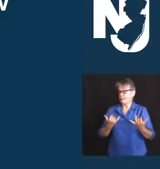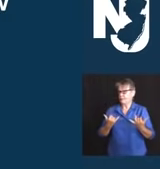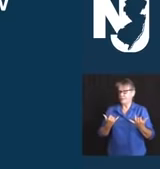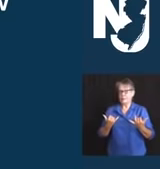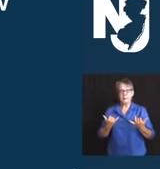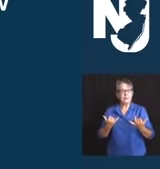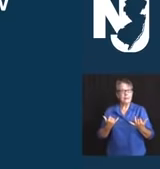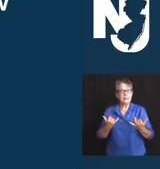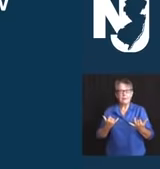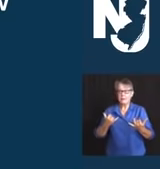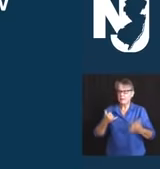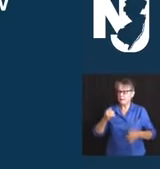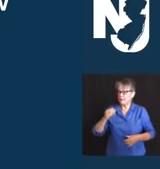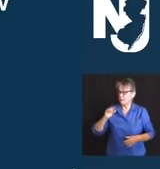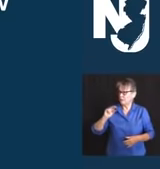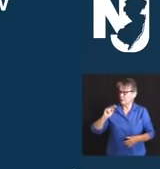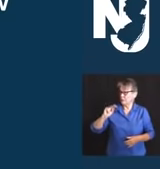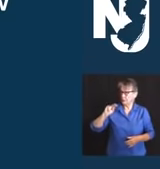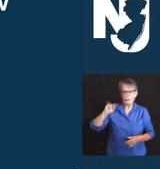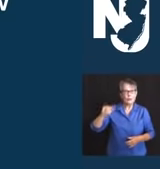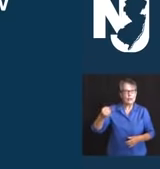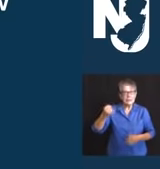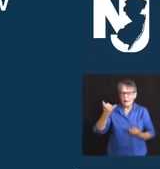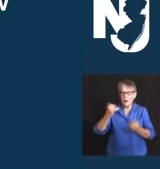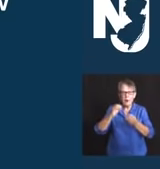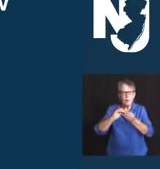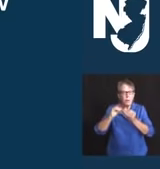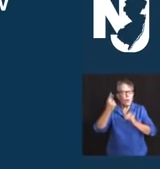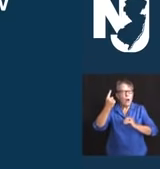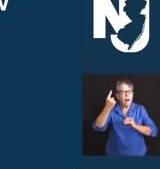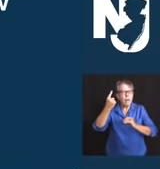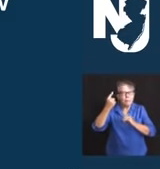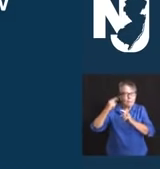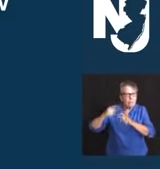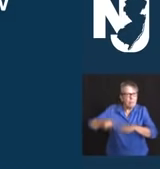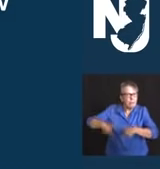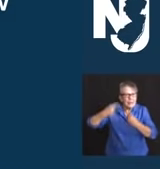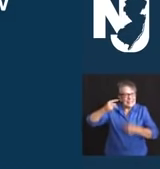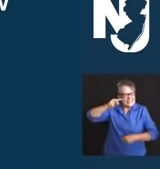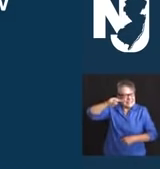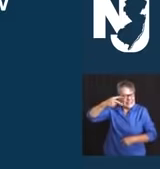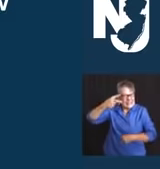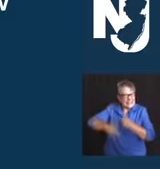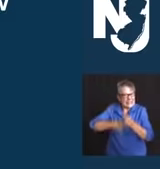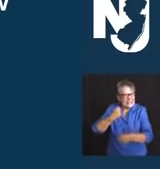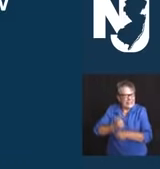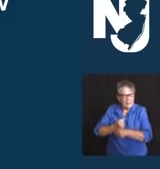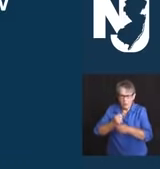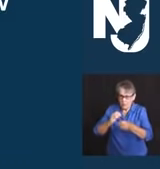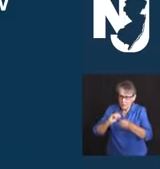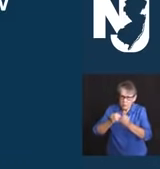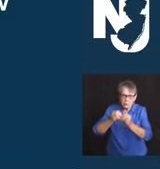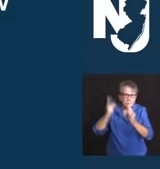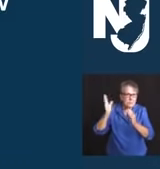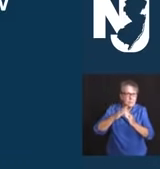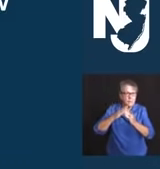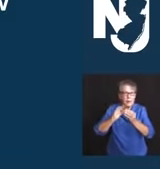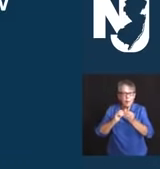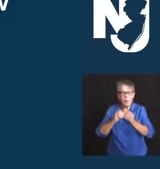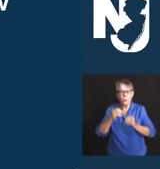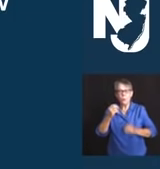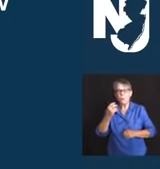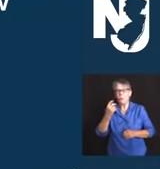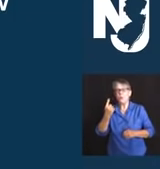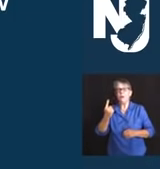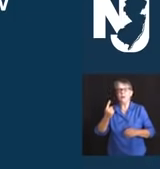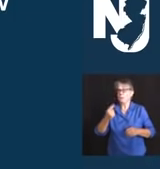call ourselves home to the very best public education system in the entire United States of America. This